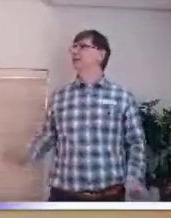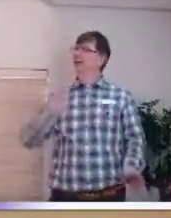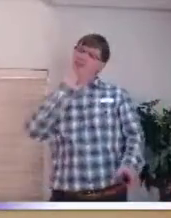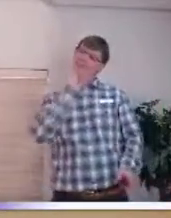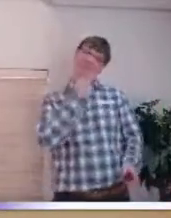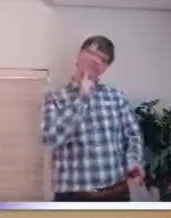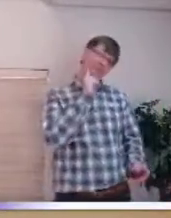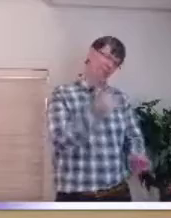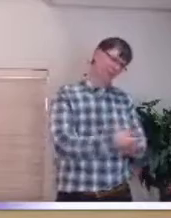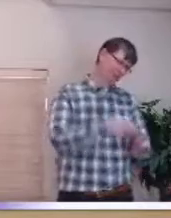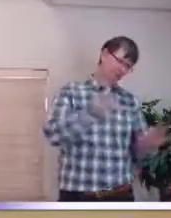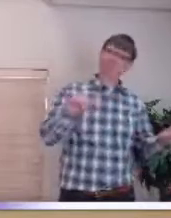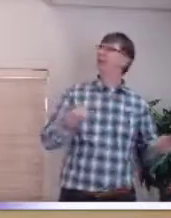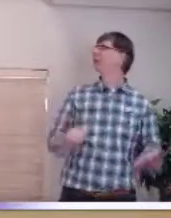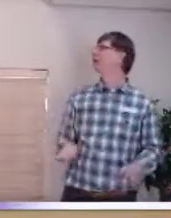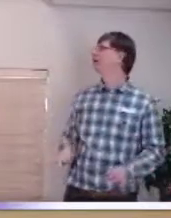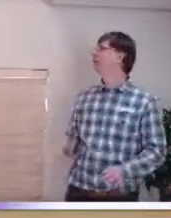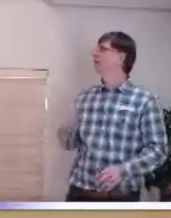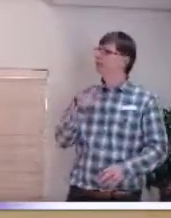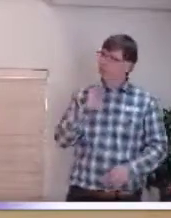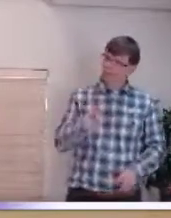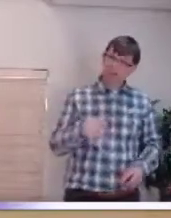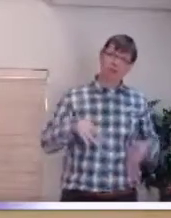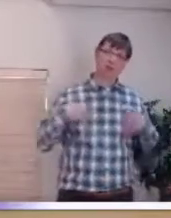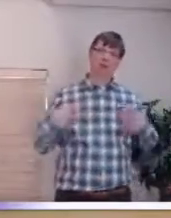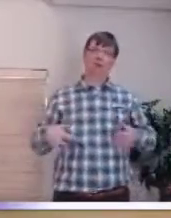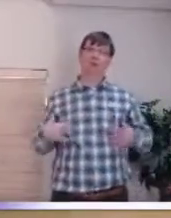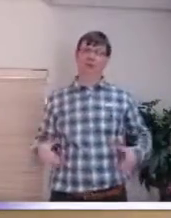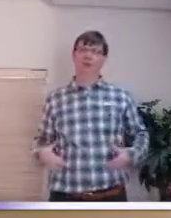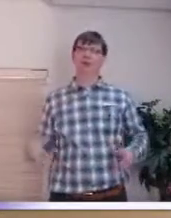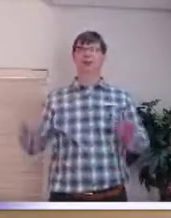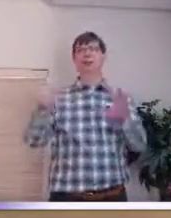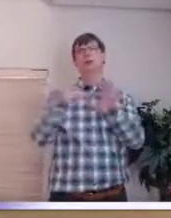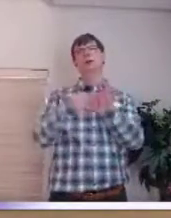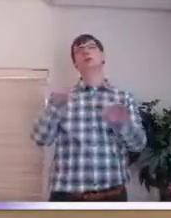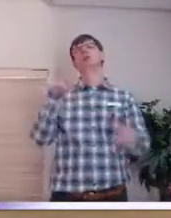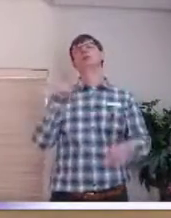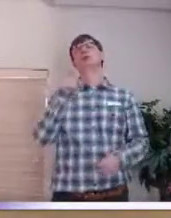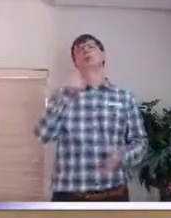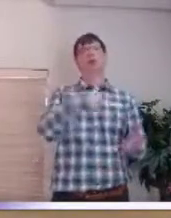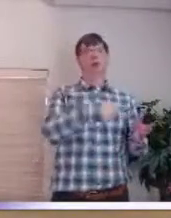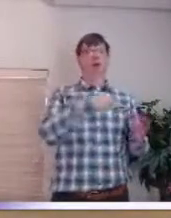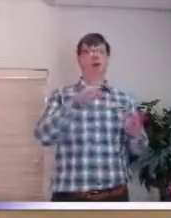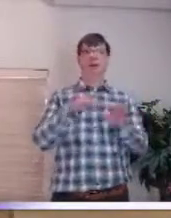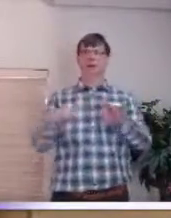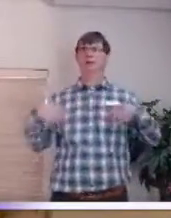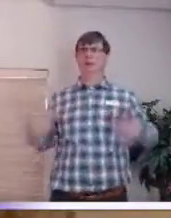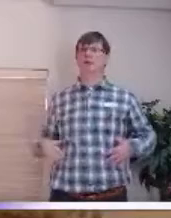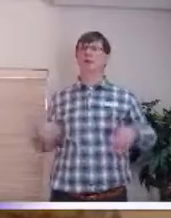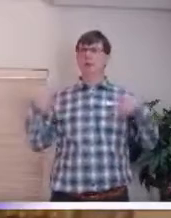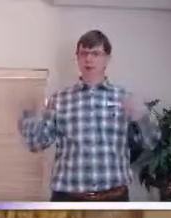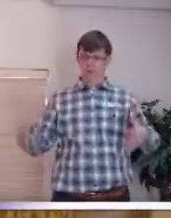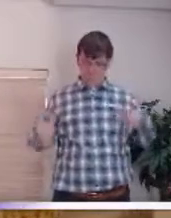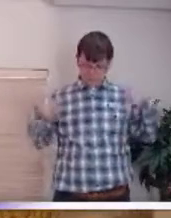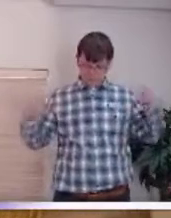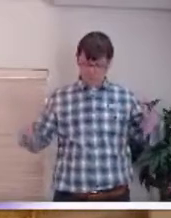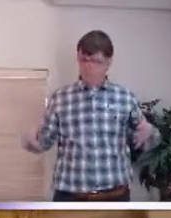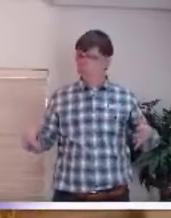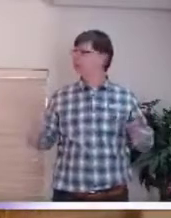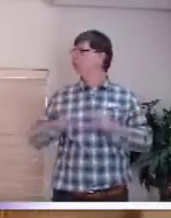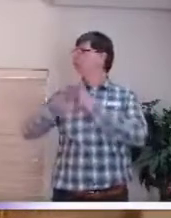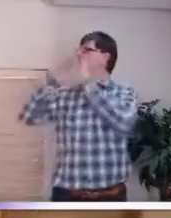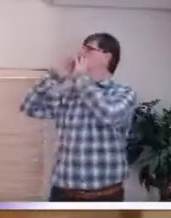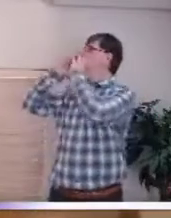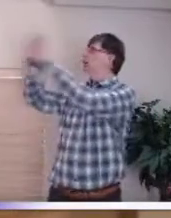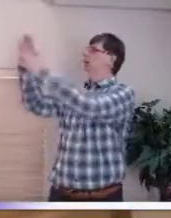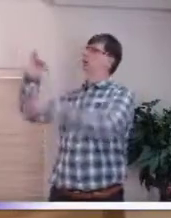Because you know what happens? Your feeling touches their feeling. And it's living in what we call